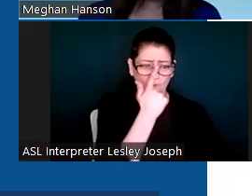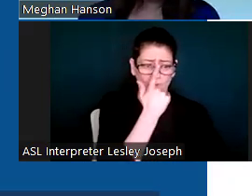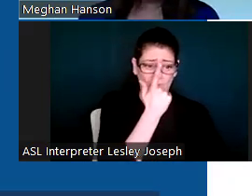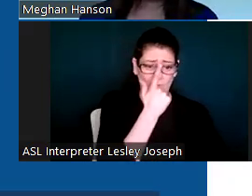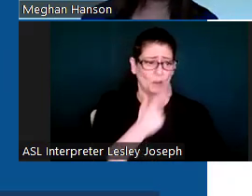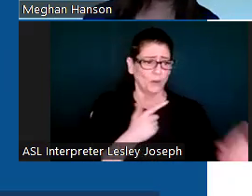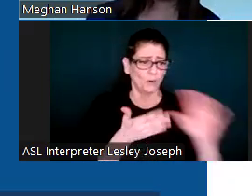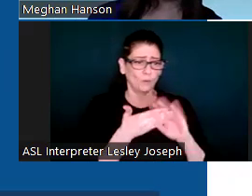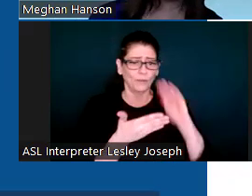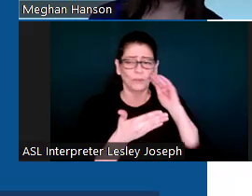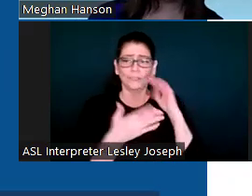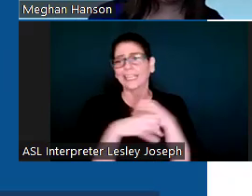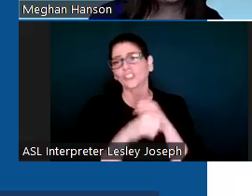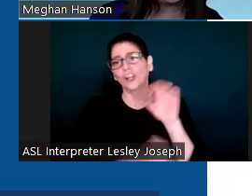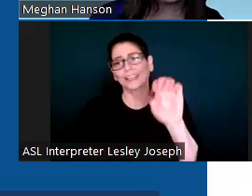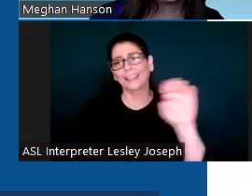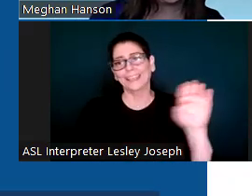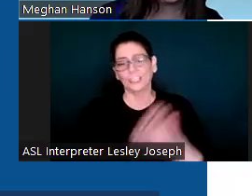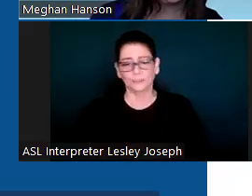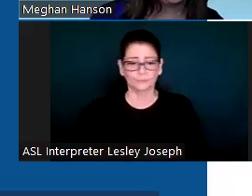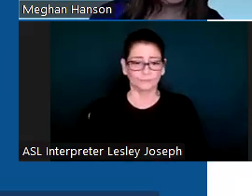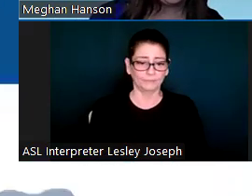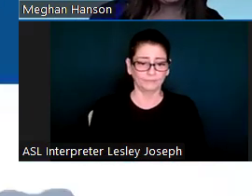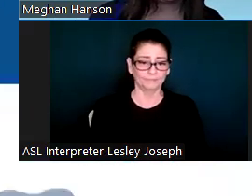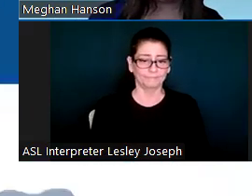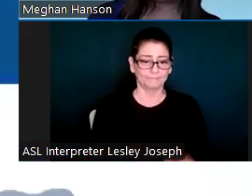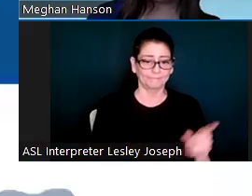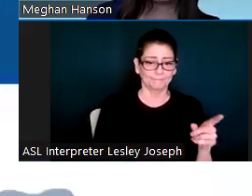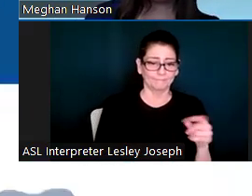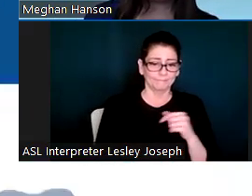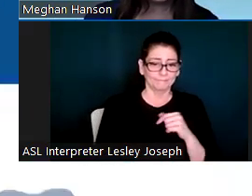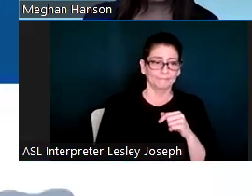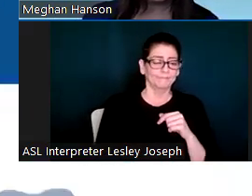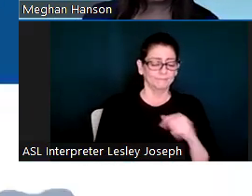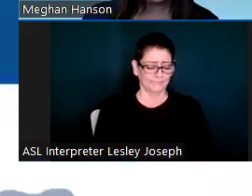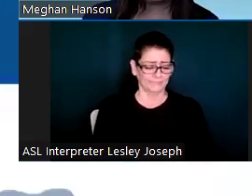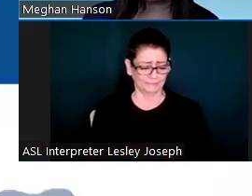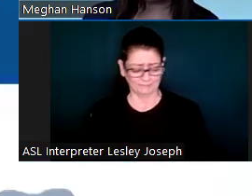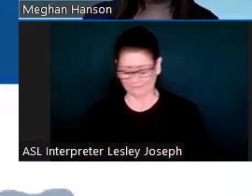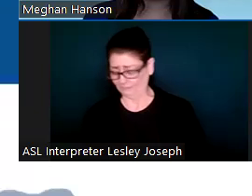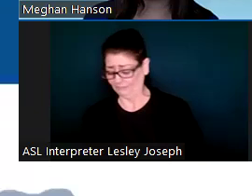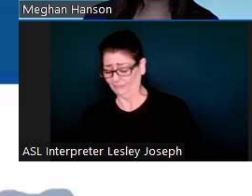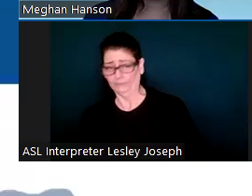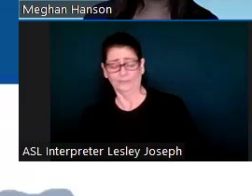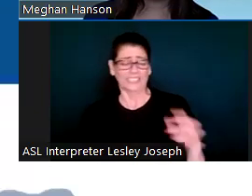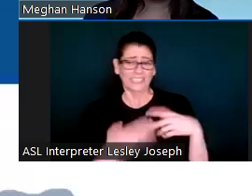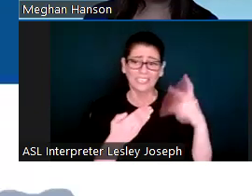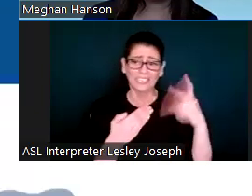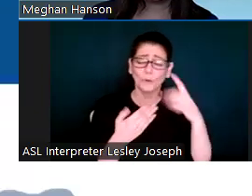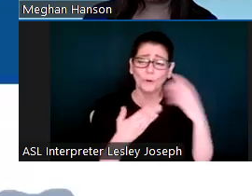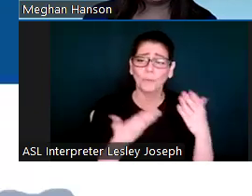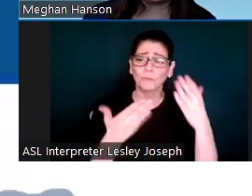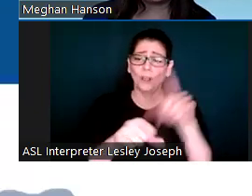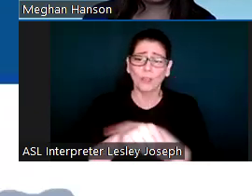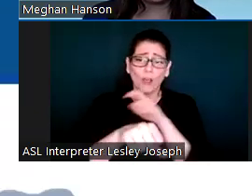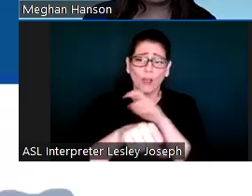it's a program that offers, we can move on to the next slide. It's a program that offers long-term supports